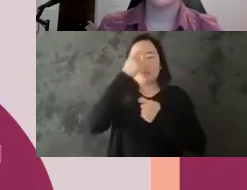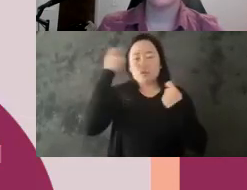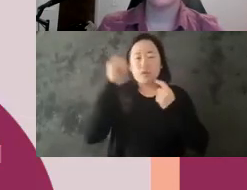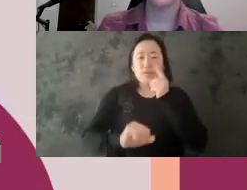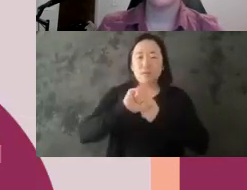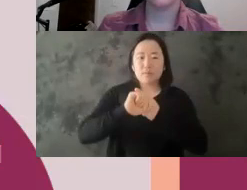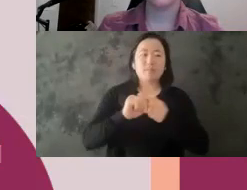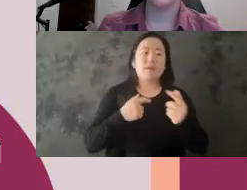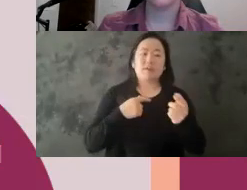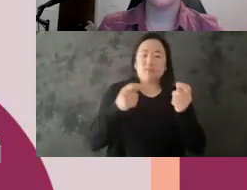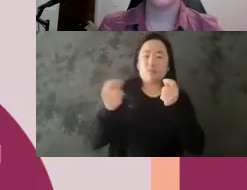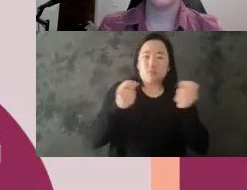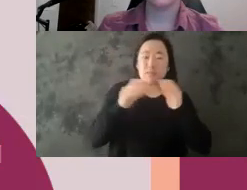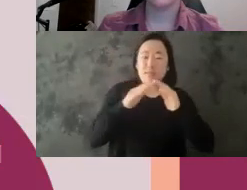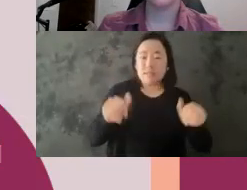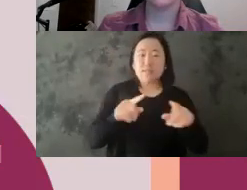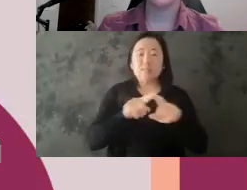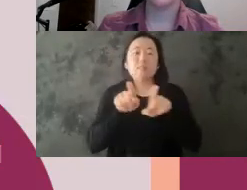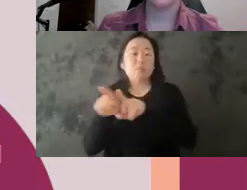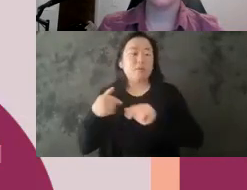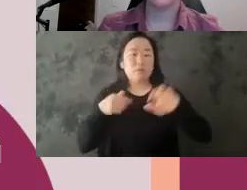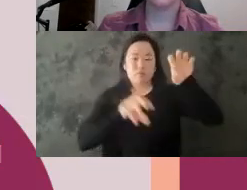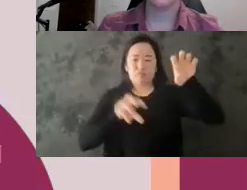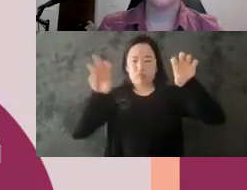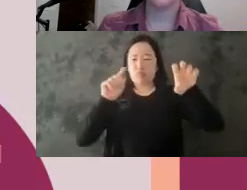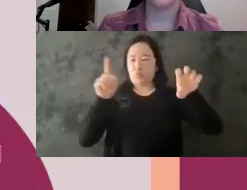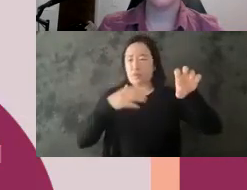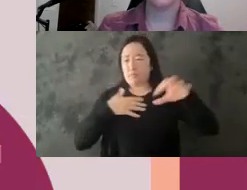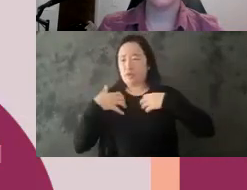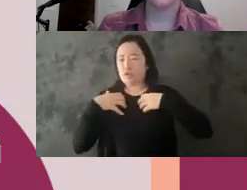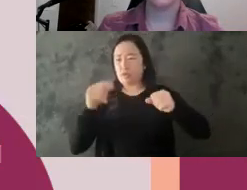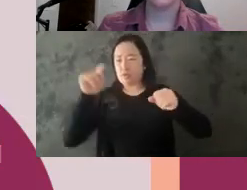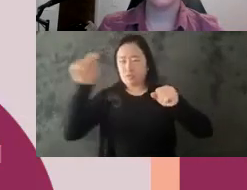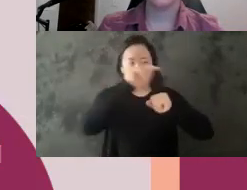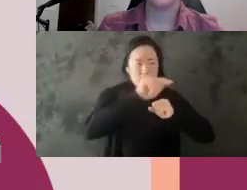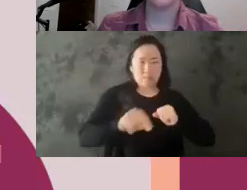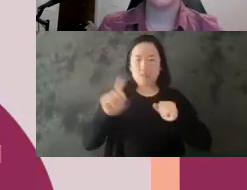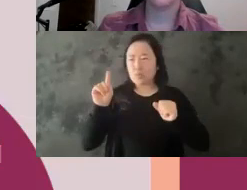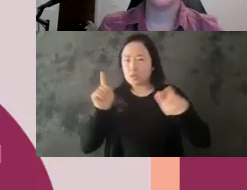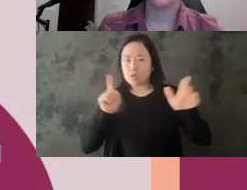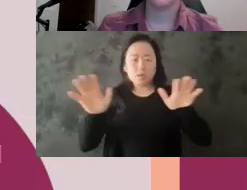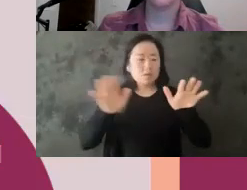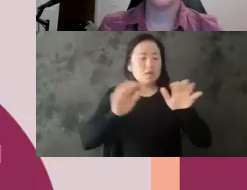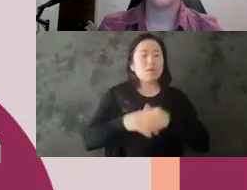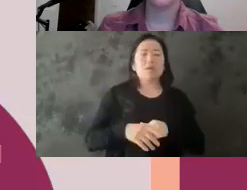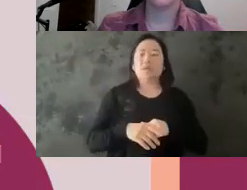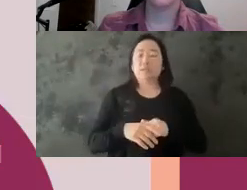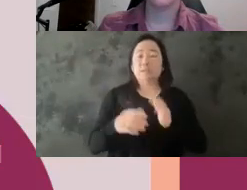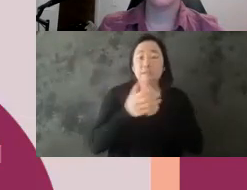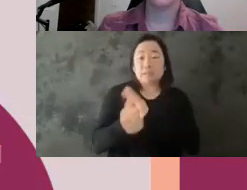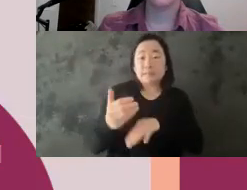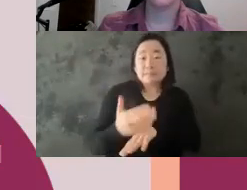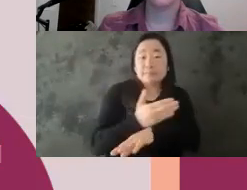identify strengths within each of these systems and opportunities to increase skill building to ultimately